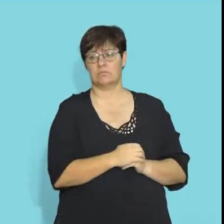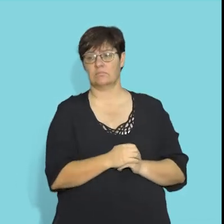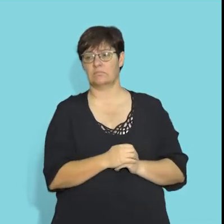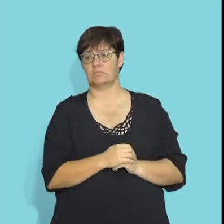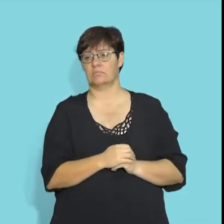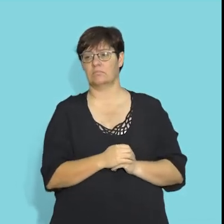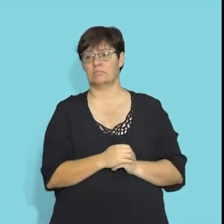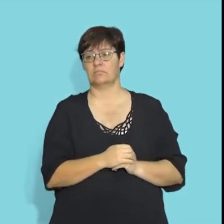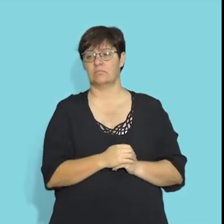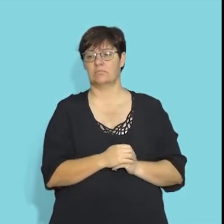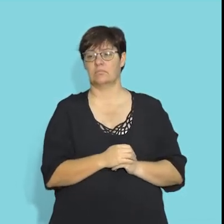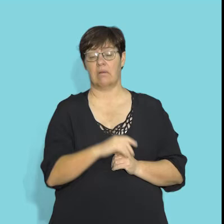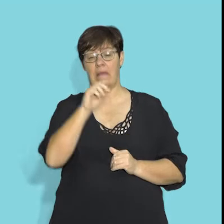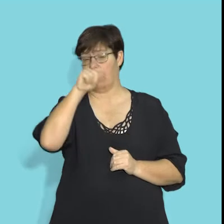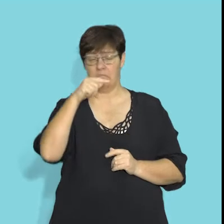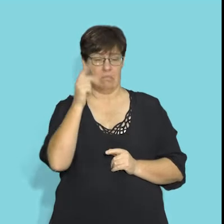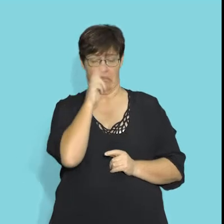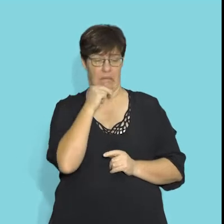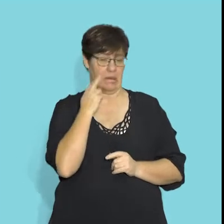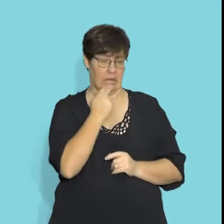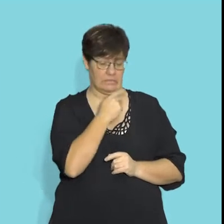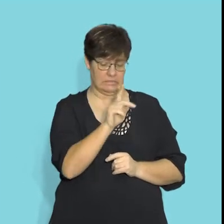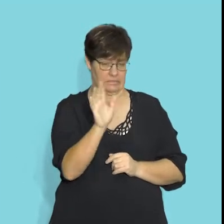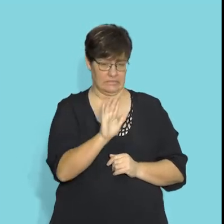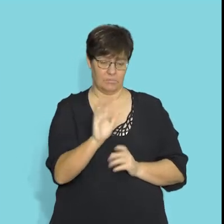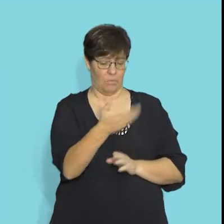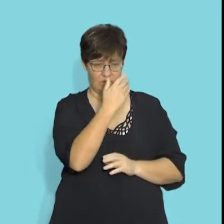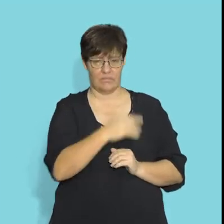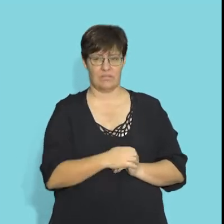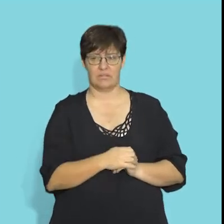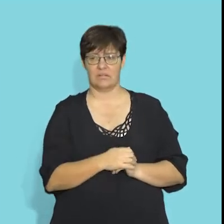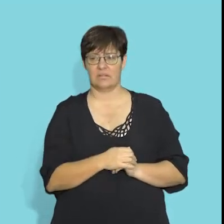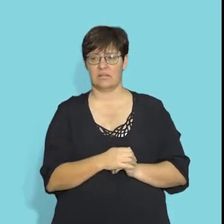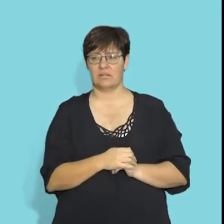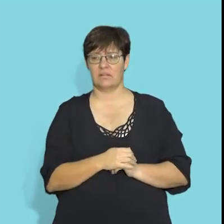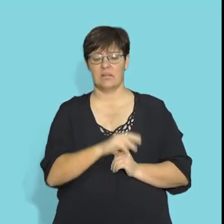that M was not nice. There were 3 loops in that.